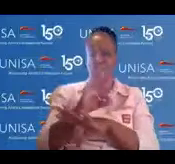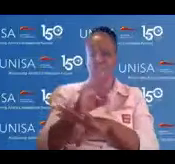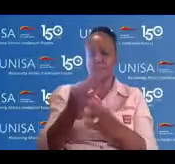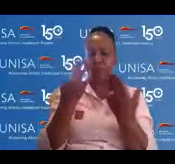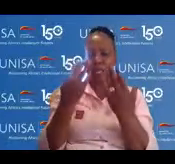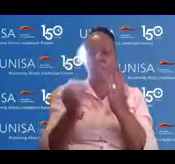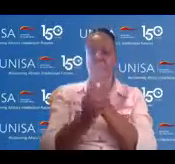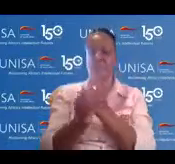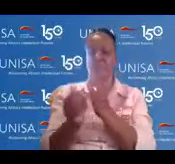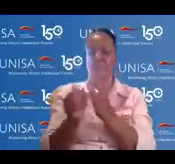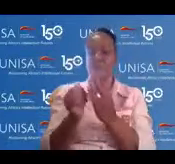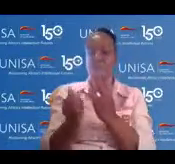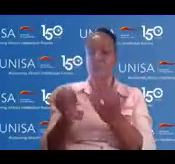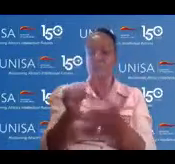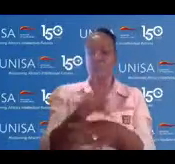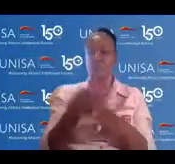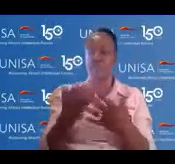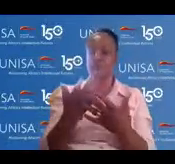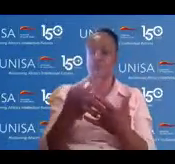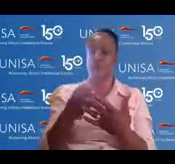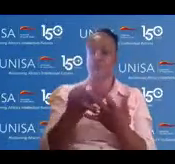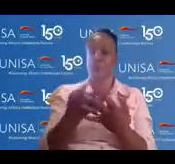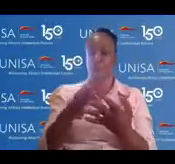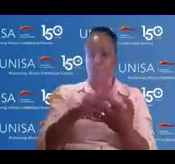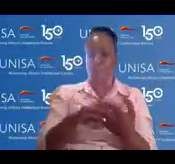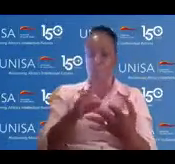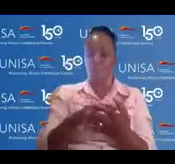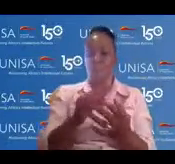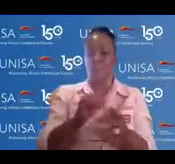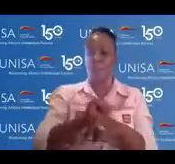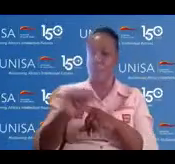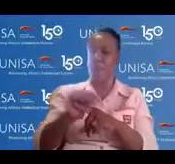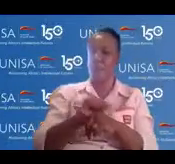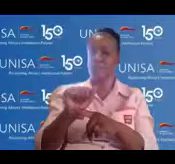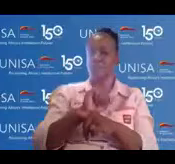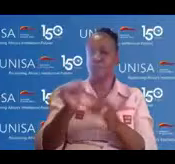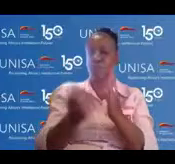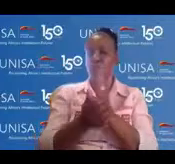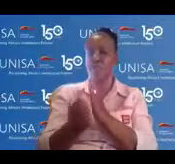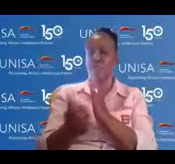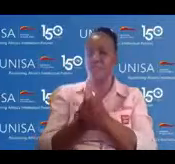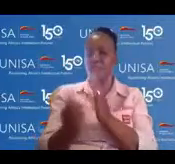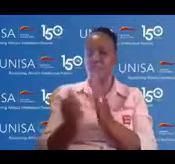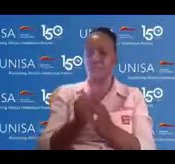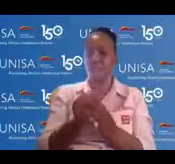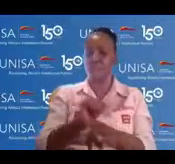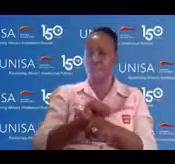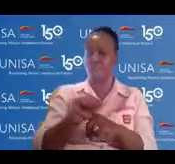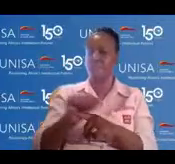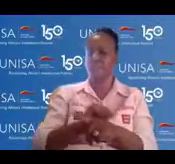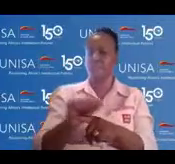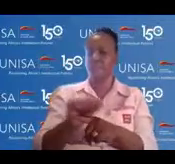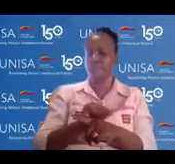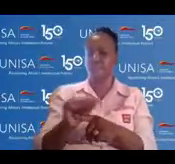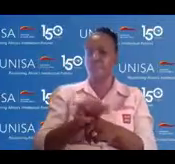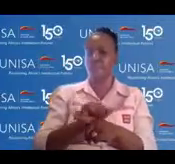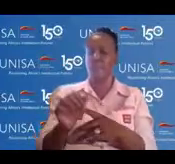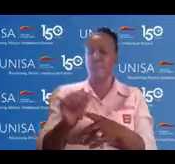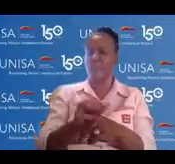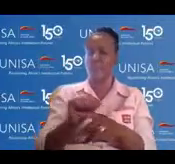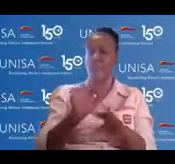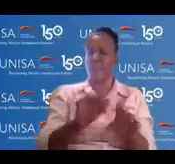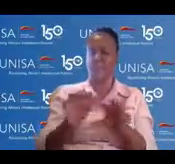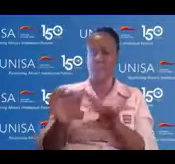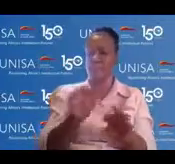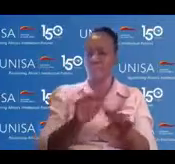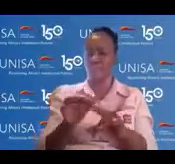your skills. Learning how to use the Invigilation software, that is skills practicing. Practicing typing, learning how to use the different forms